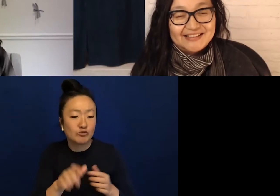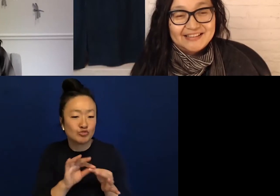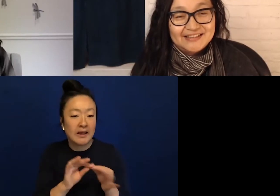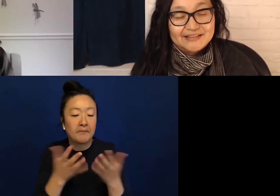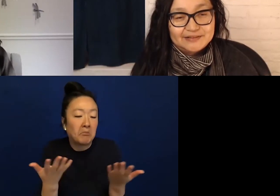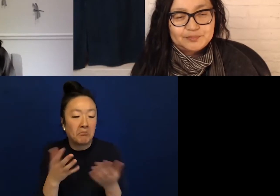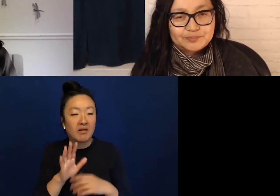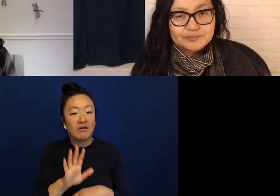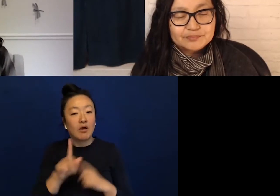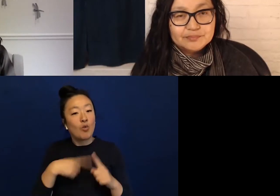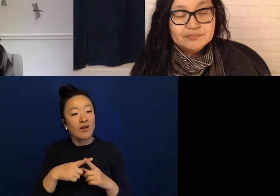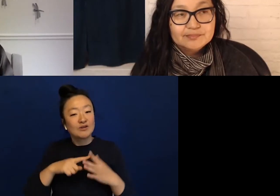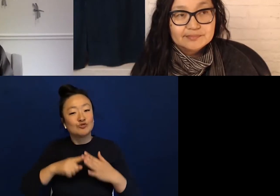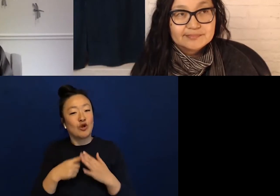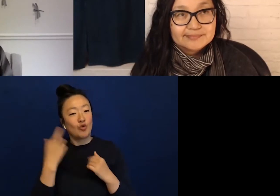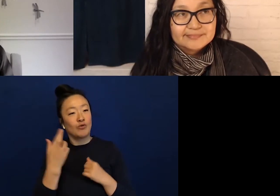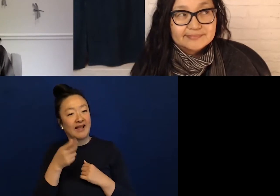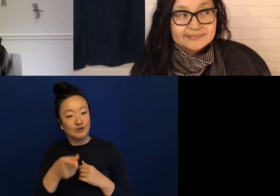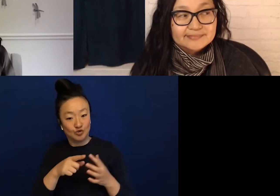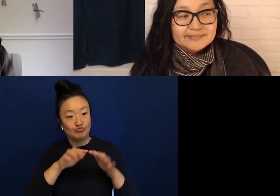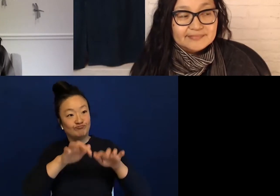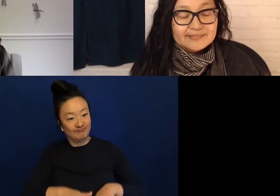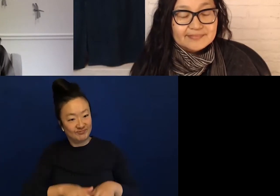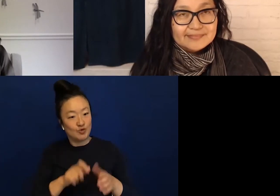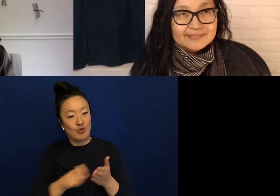did you start to realize that you were writing this book?